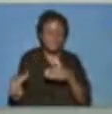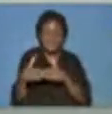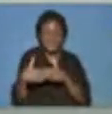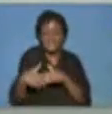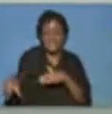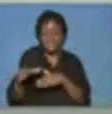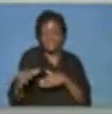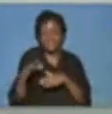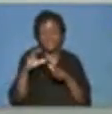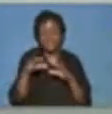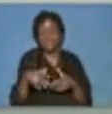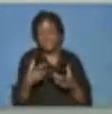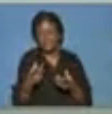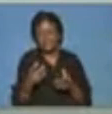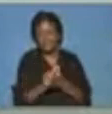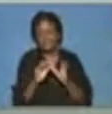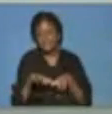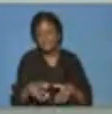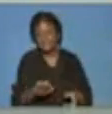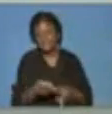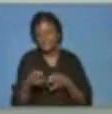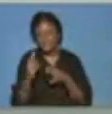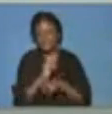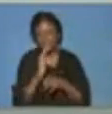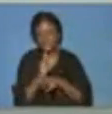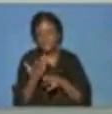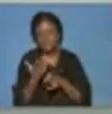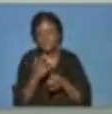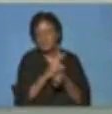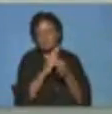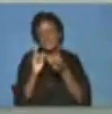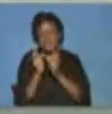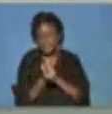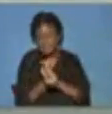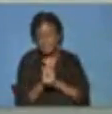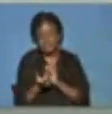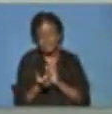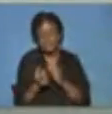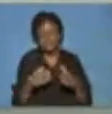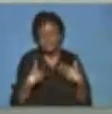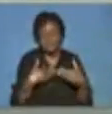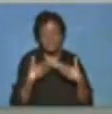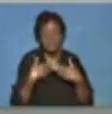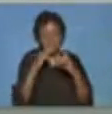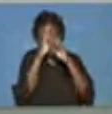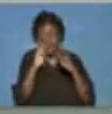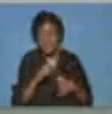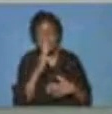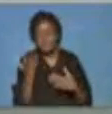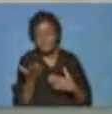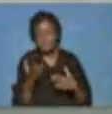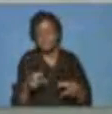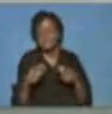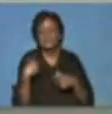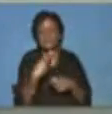little lift, and I'm glad that the embassy is going to be here. And then the other thing is that it gives us access, too. So,